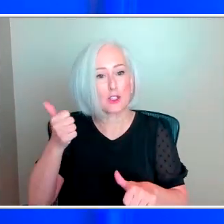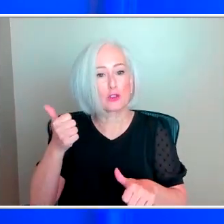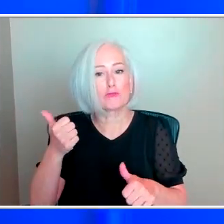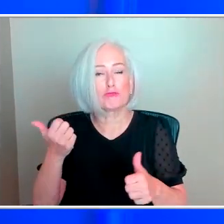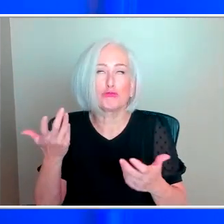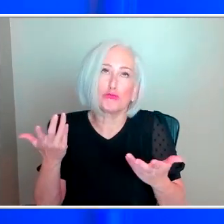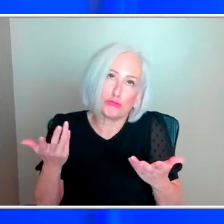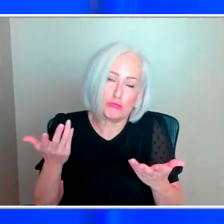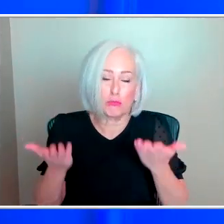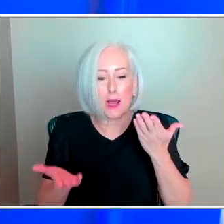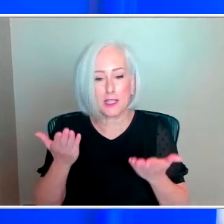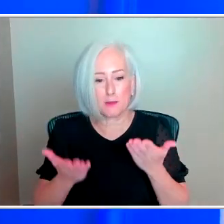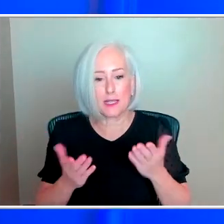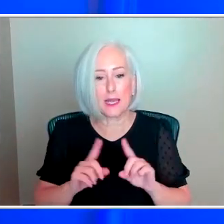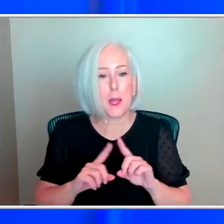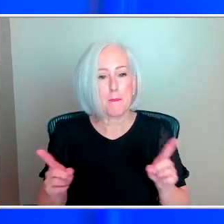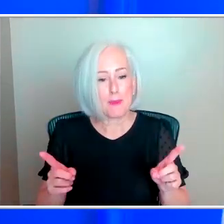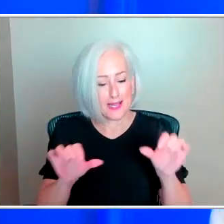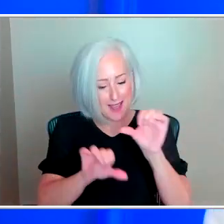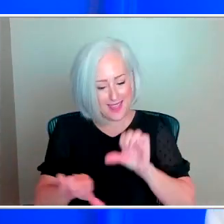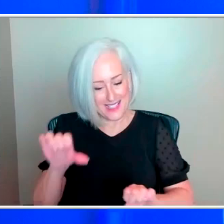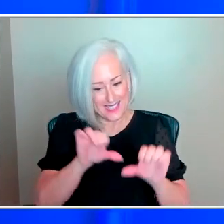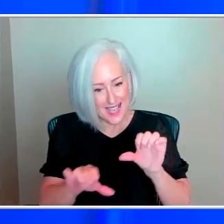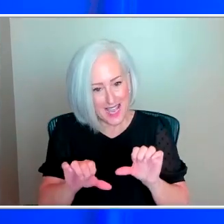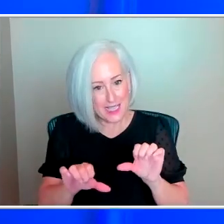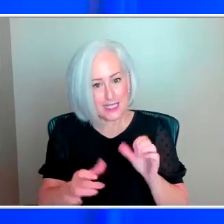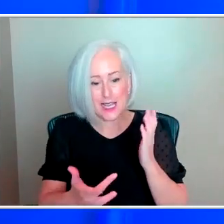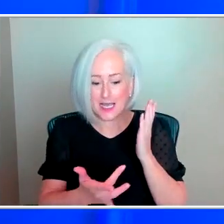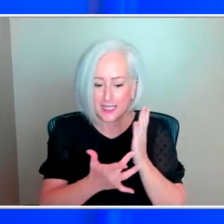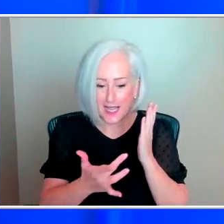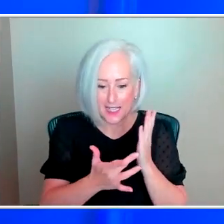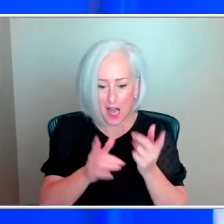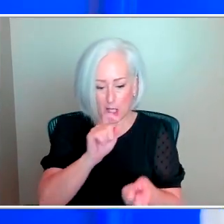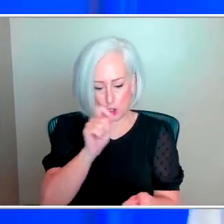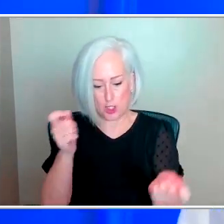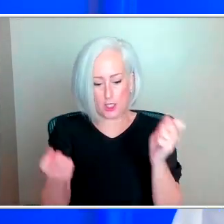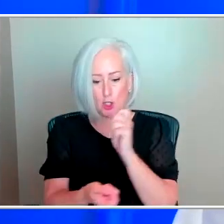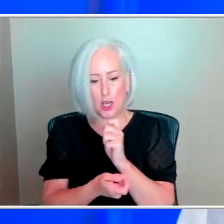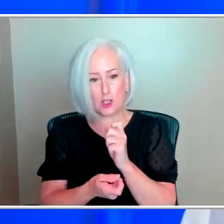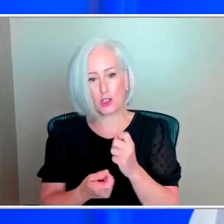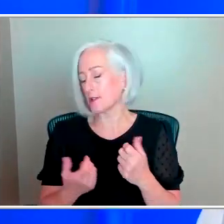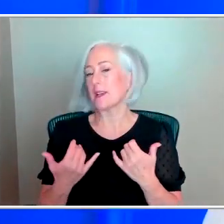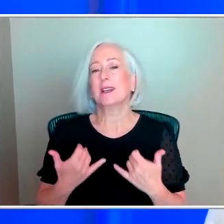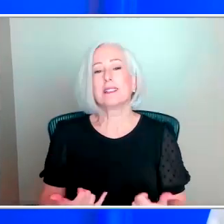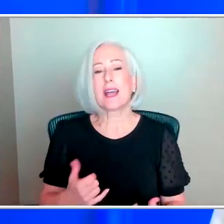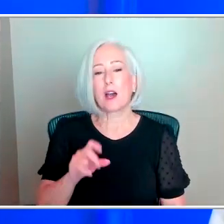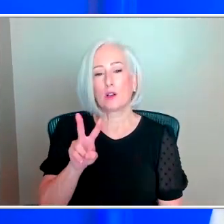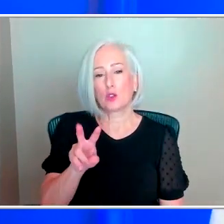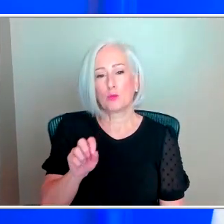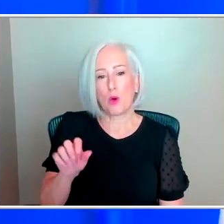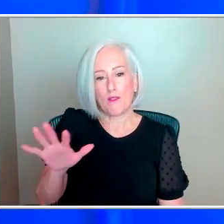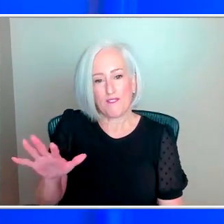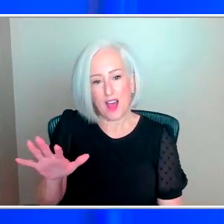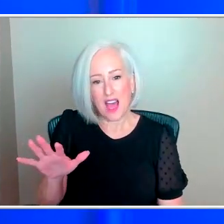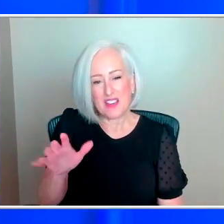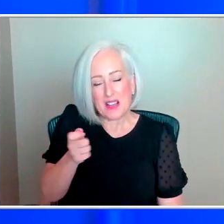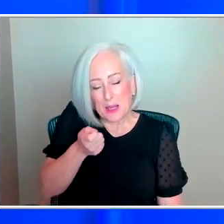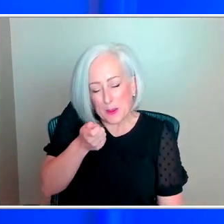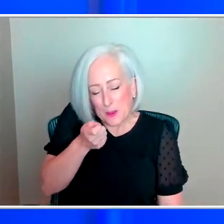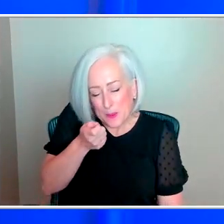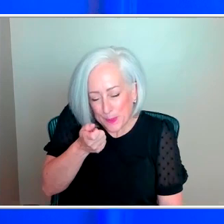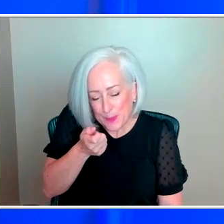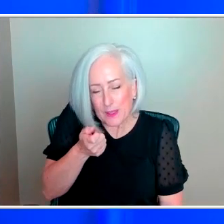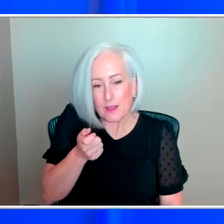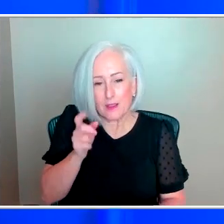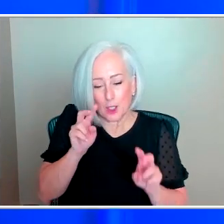And the other thing is the science and the technology's changed. We're measuring 2.5. Now we're doing ultra fine and trying to look at the health effects